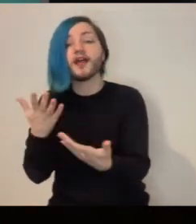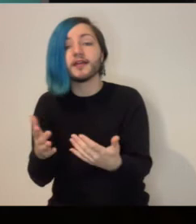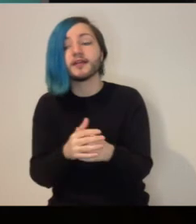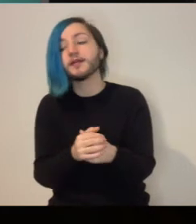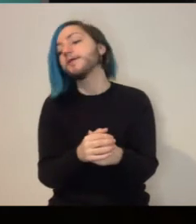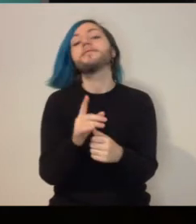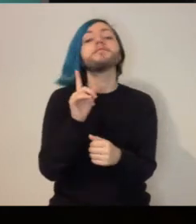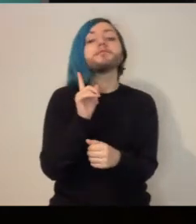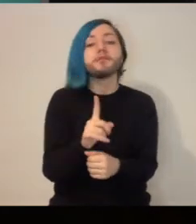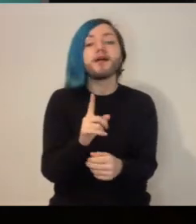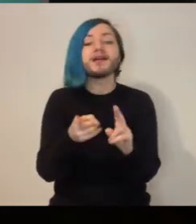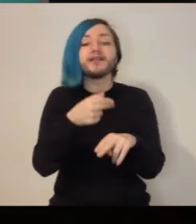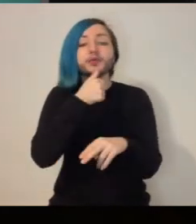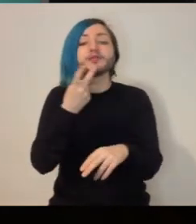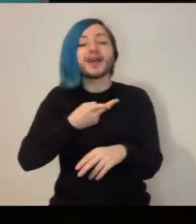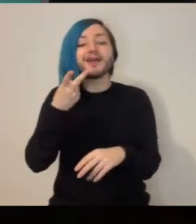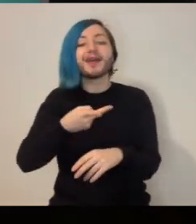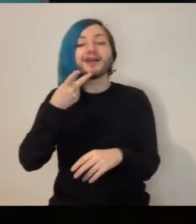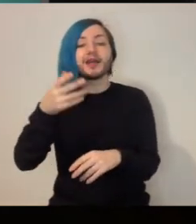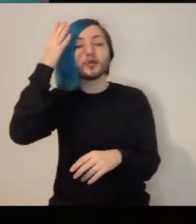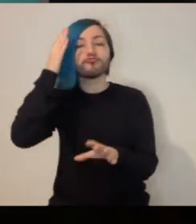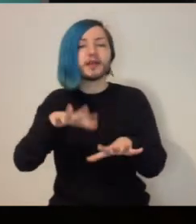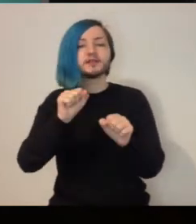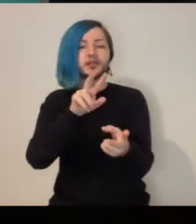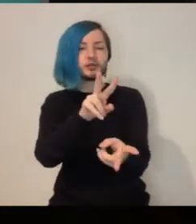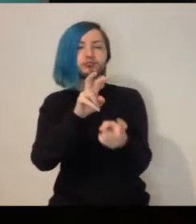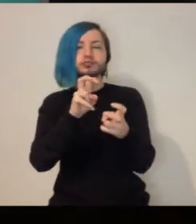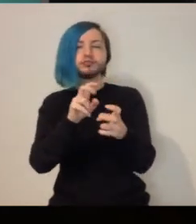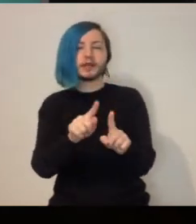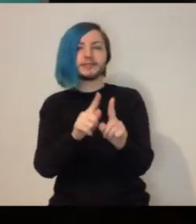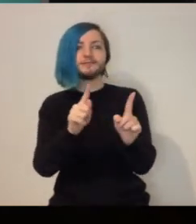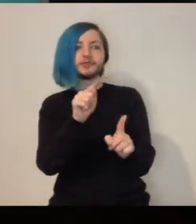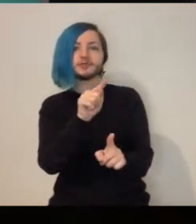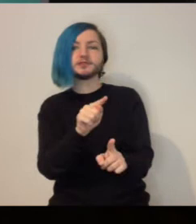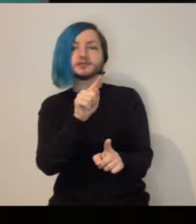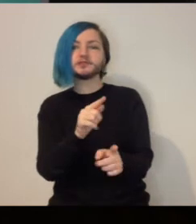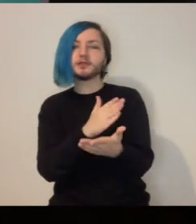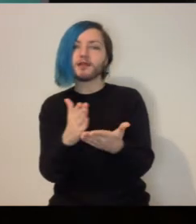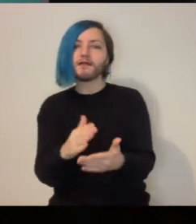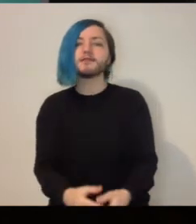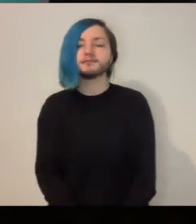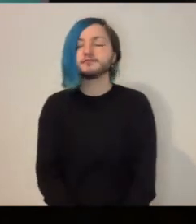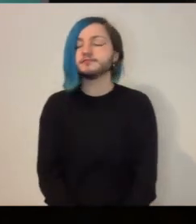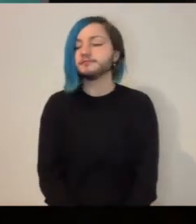But the whole point is, if you use them consistently, your brain will start to read them as the right tone, the right shade.